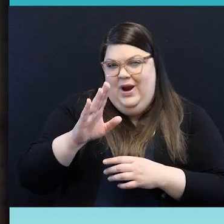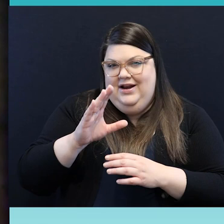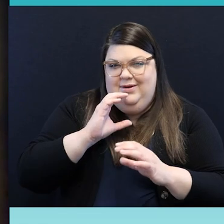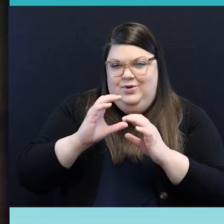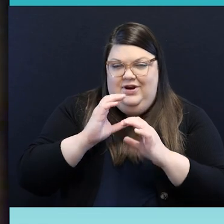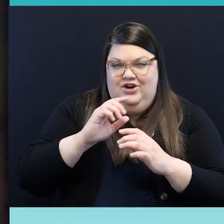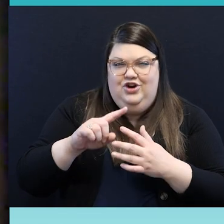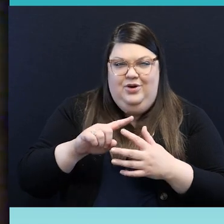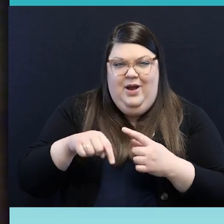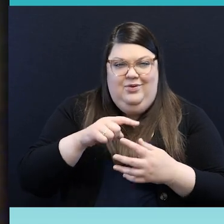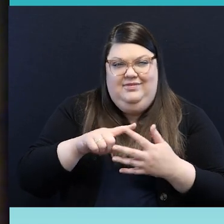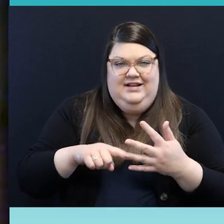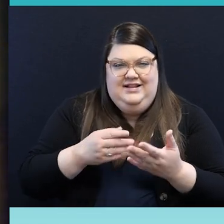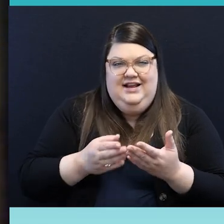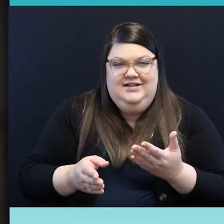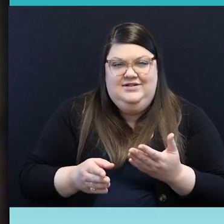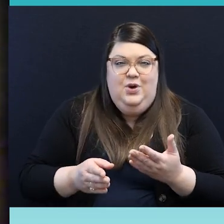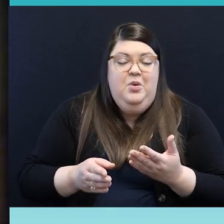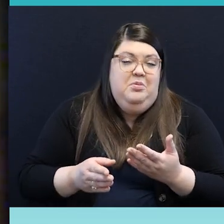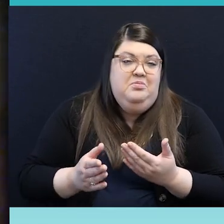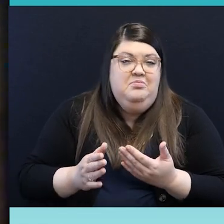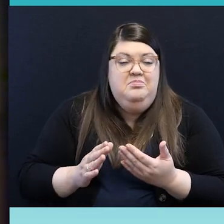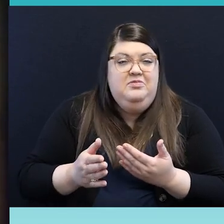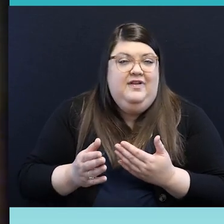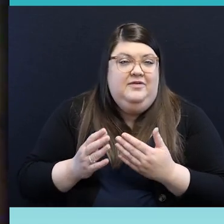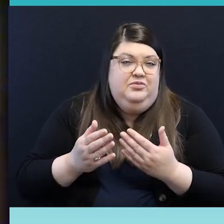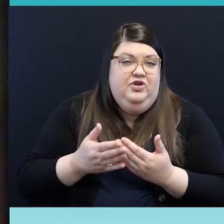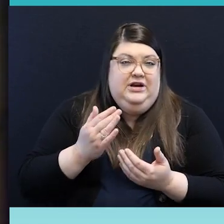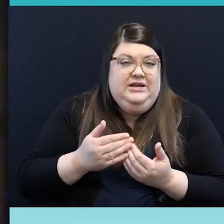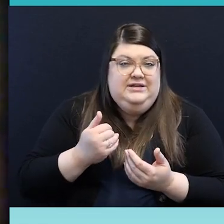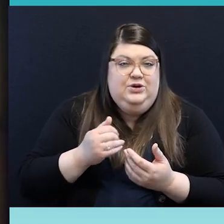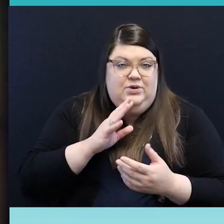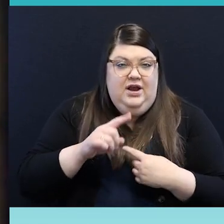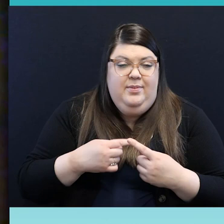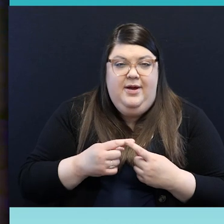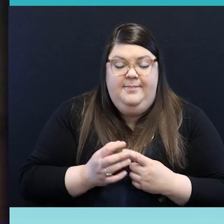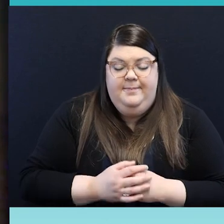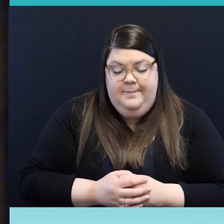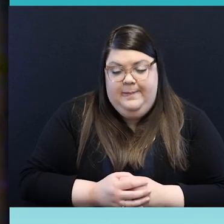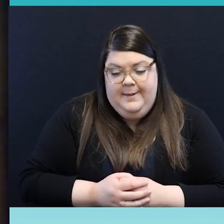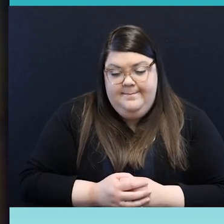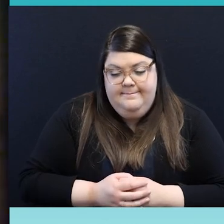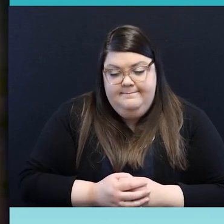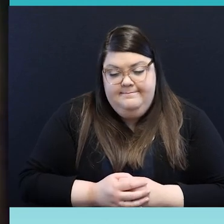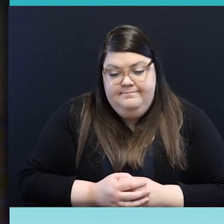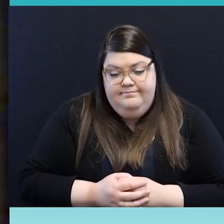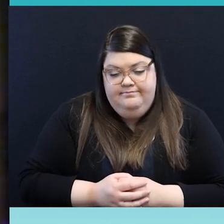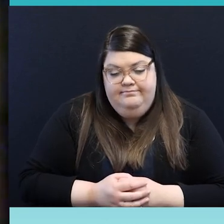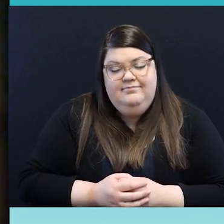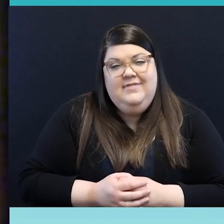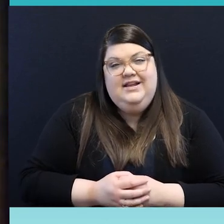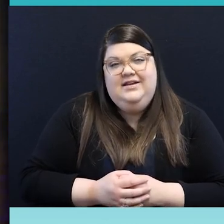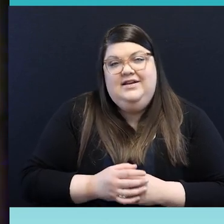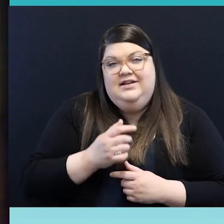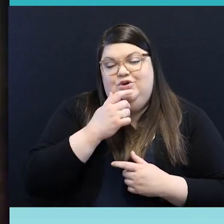about such things. So it's not that difficult for us to talk about it. Interestingly, even though